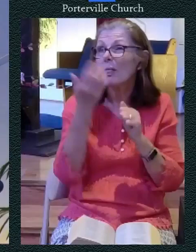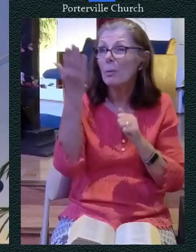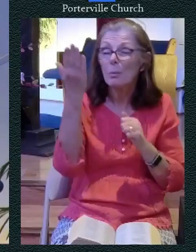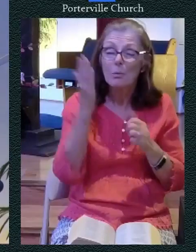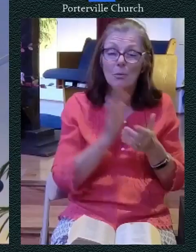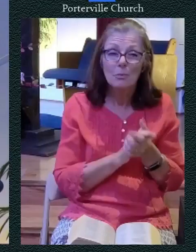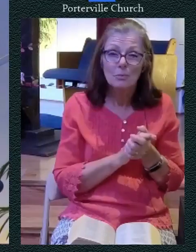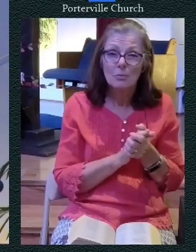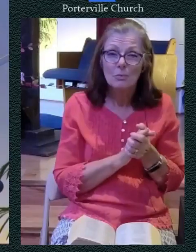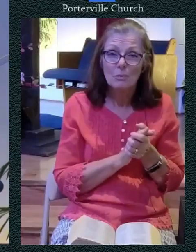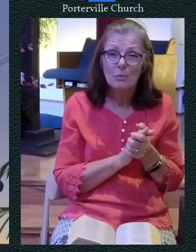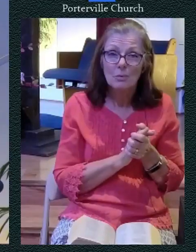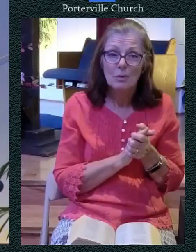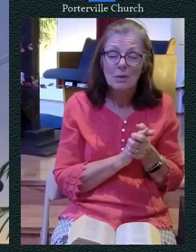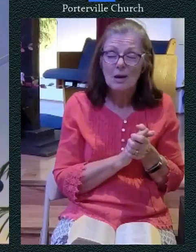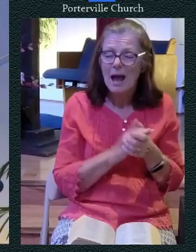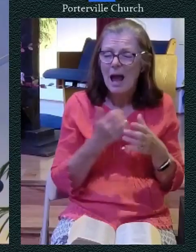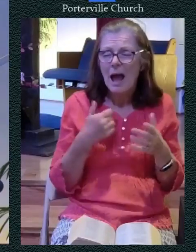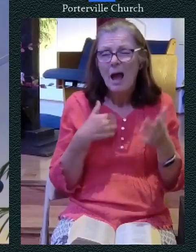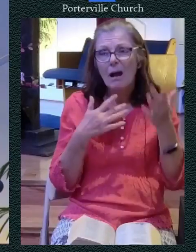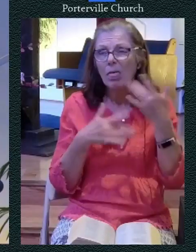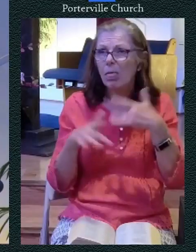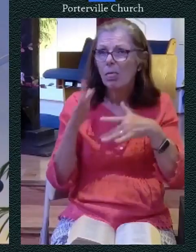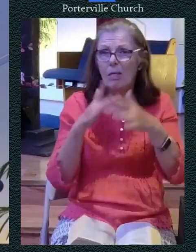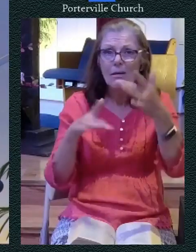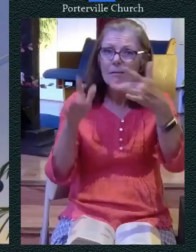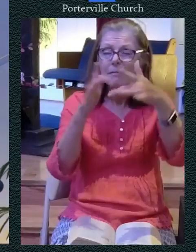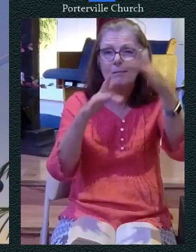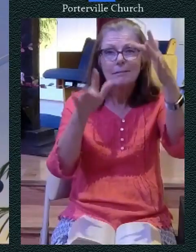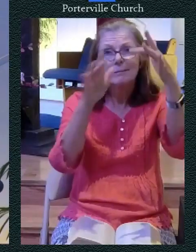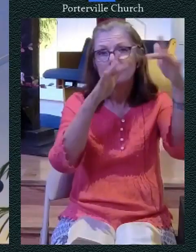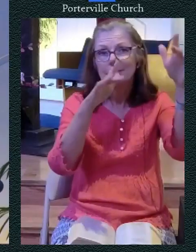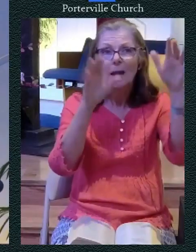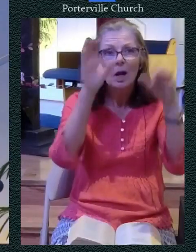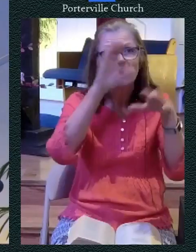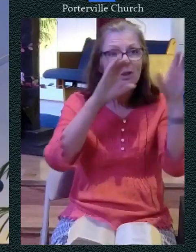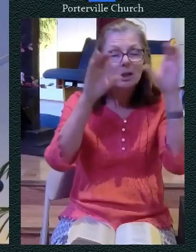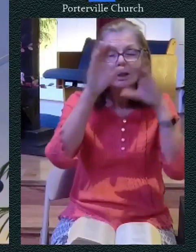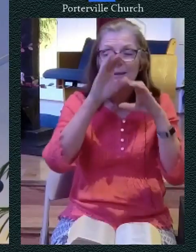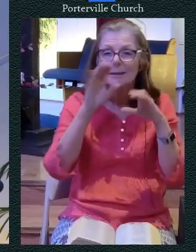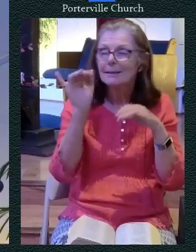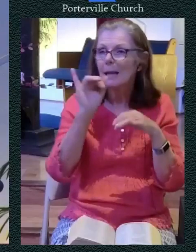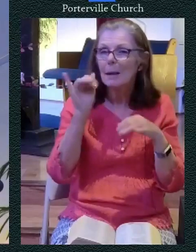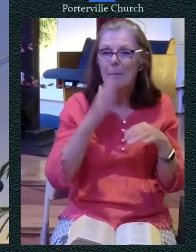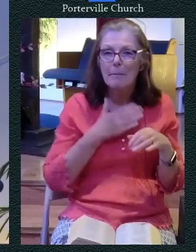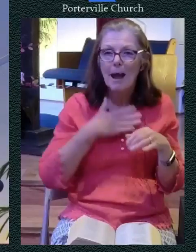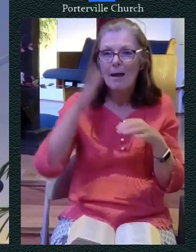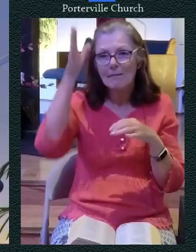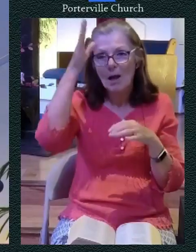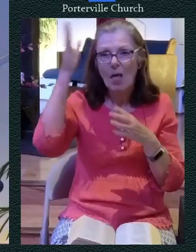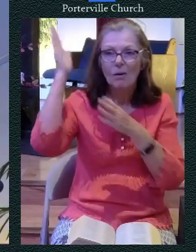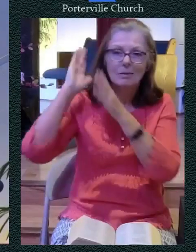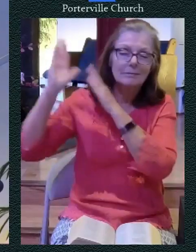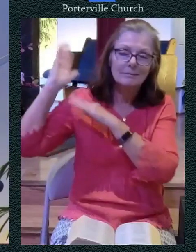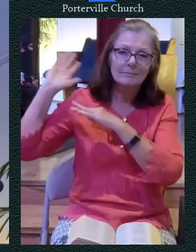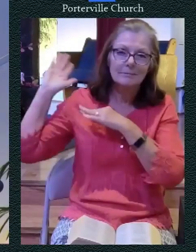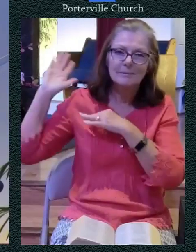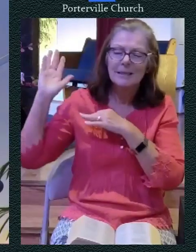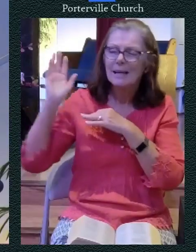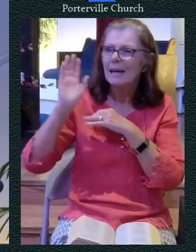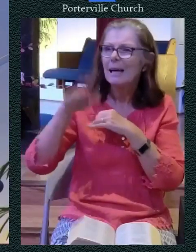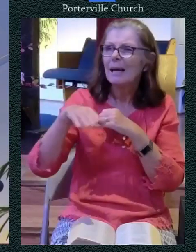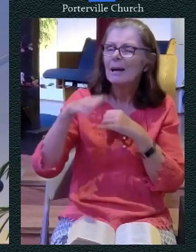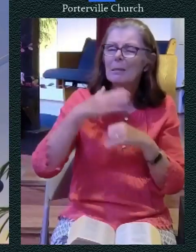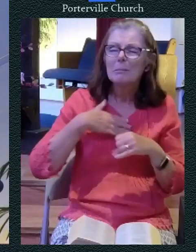a sojourner like all my fathers. Turn your gaze away from me, that I may